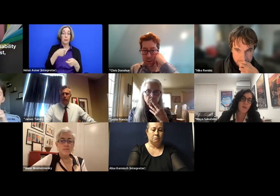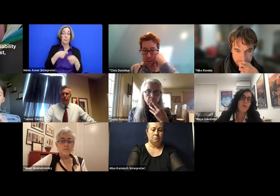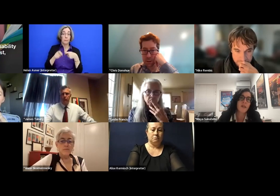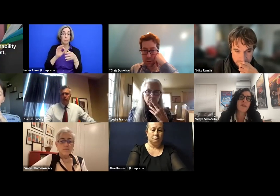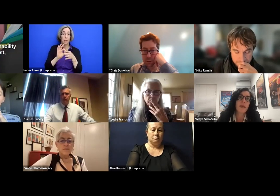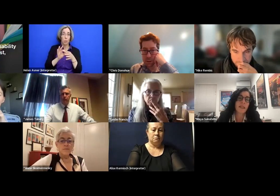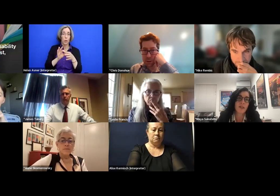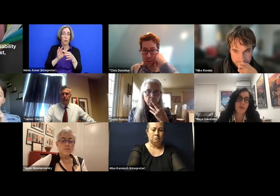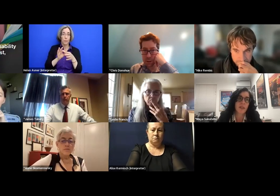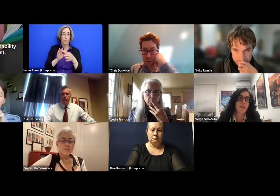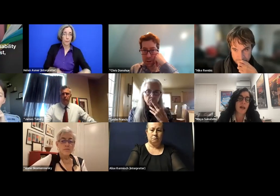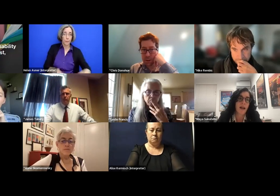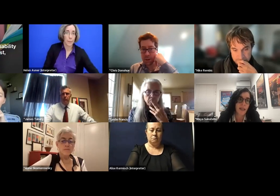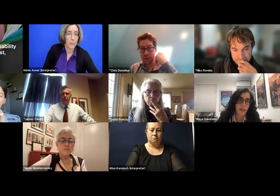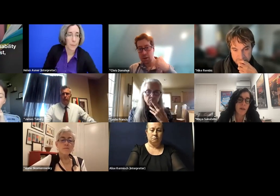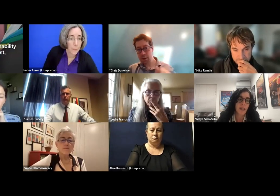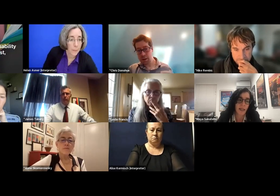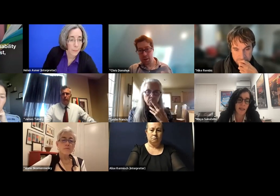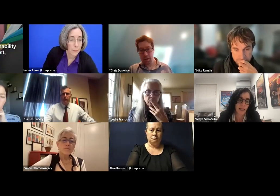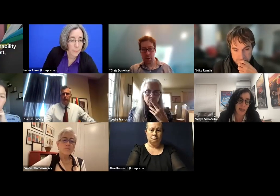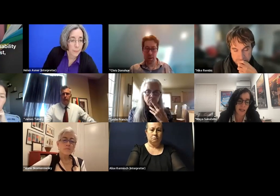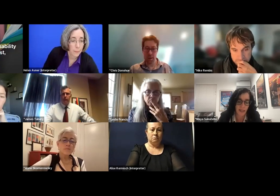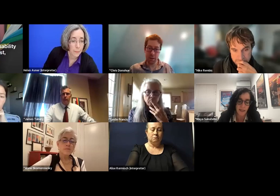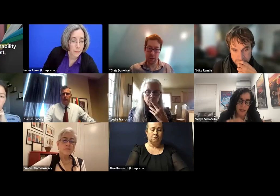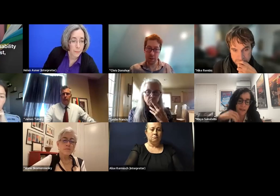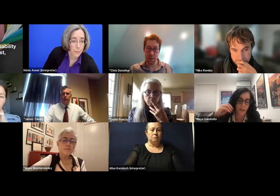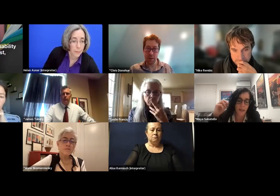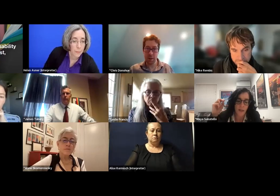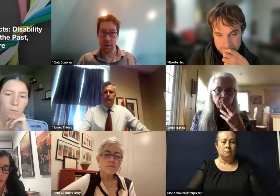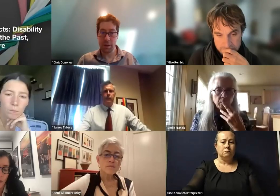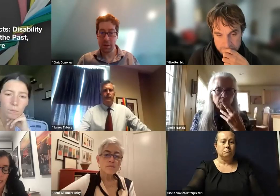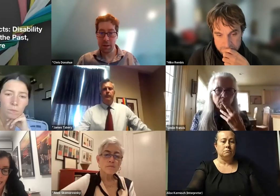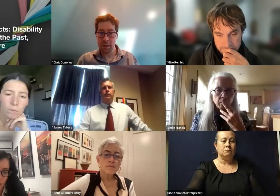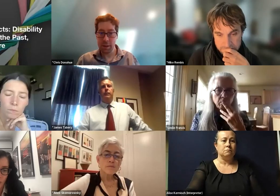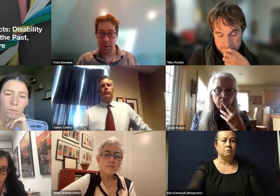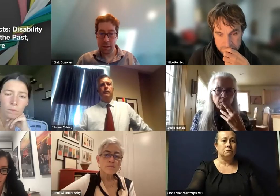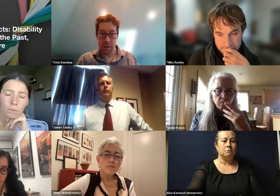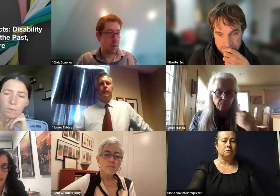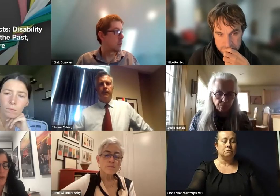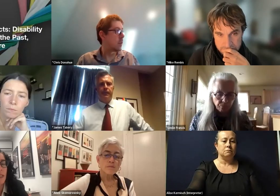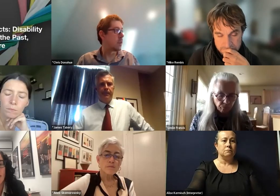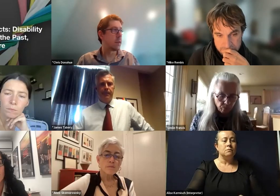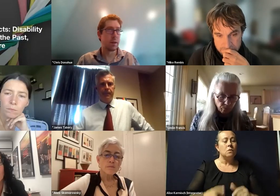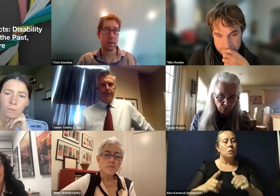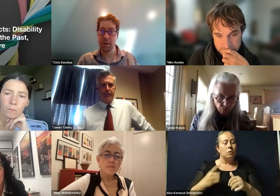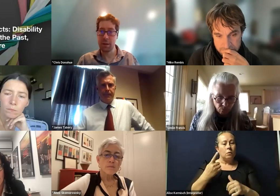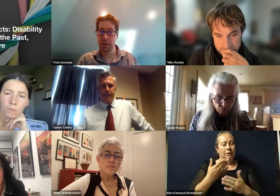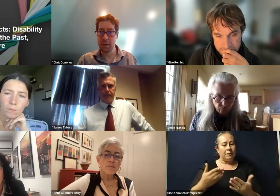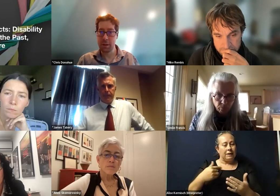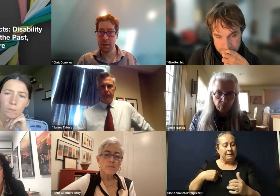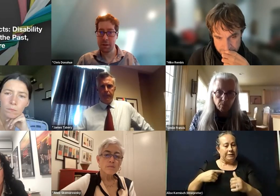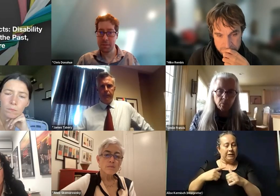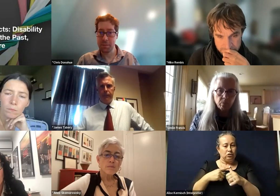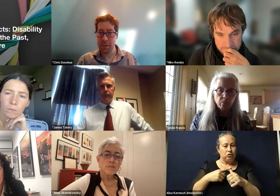And I think one of the main concerns that I hear again and again is that the initial disability or the initial